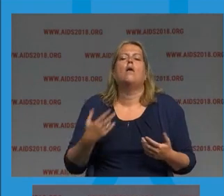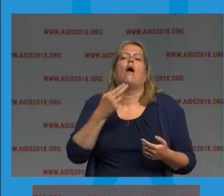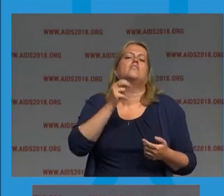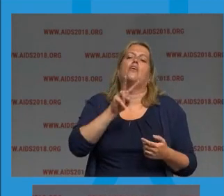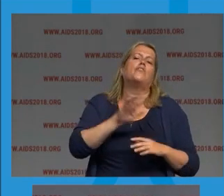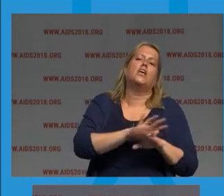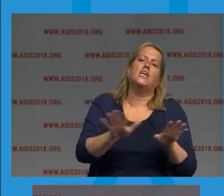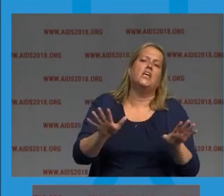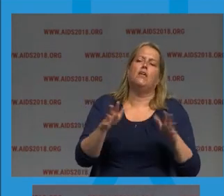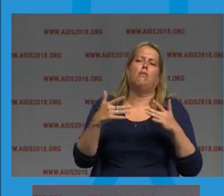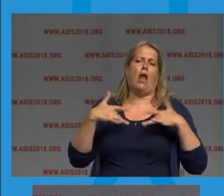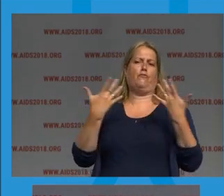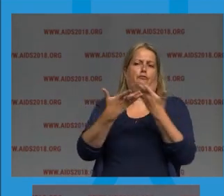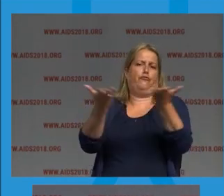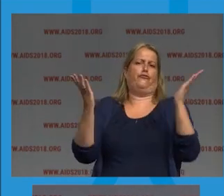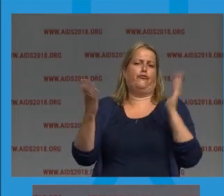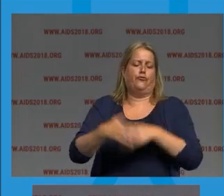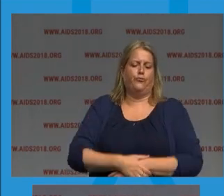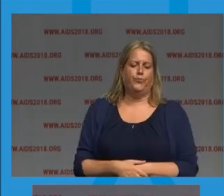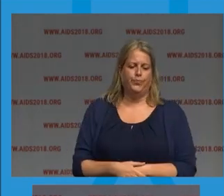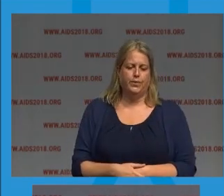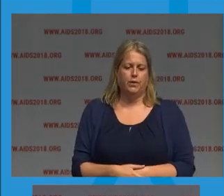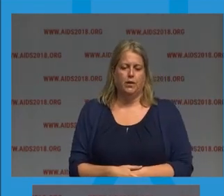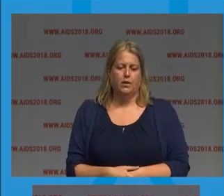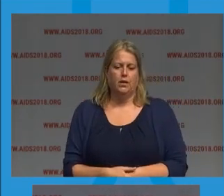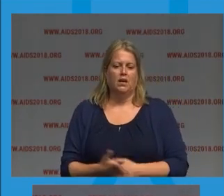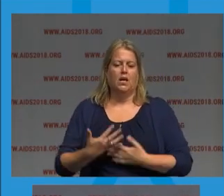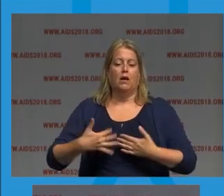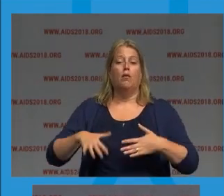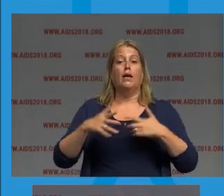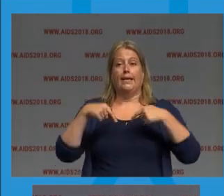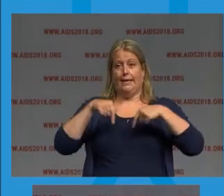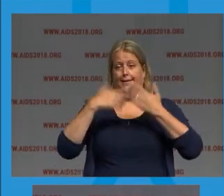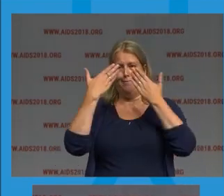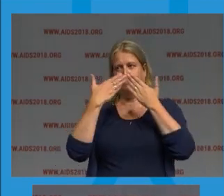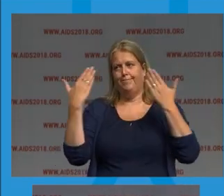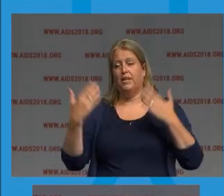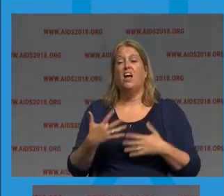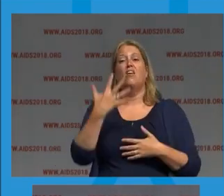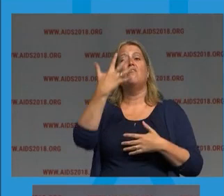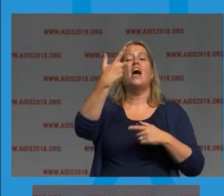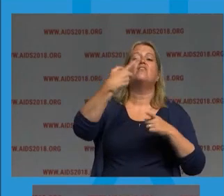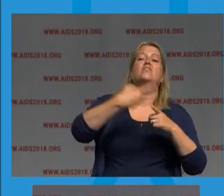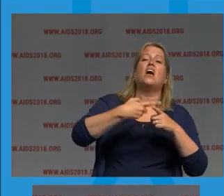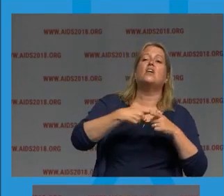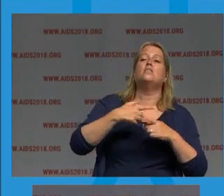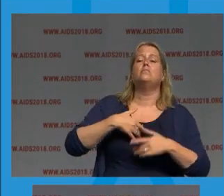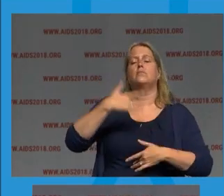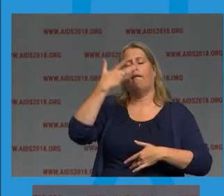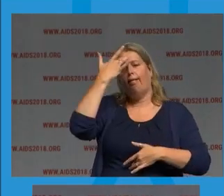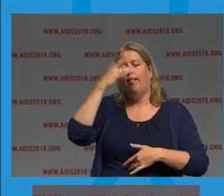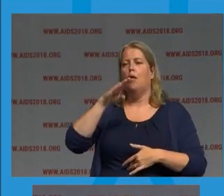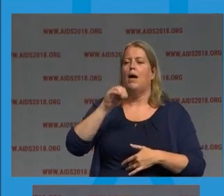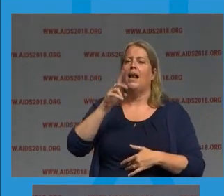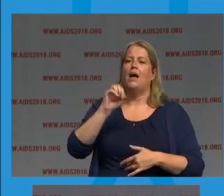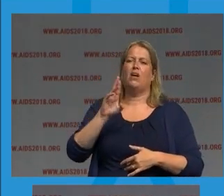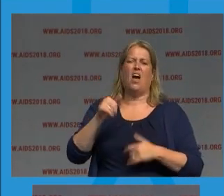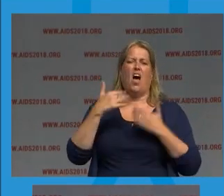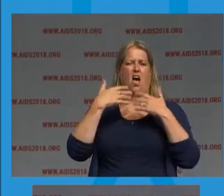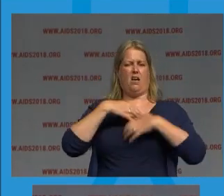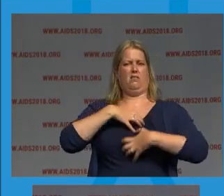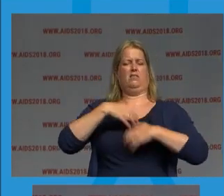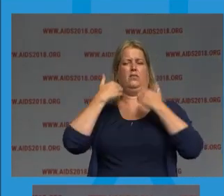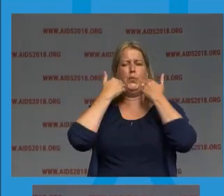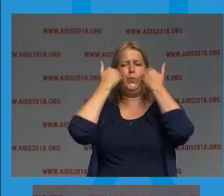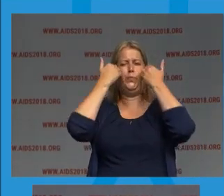that affects life in general. We recognize here that there's been a 5 times increase in malaria incidence, but as with these